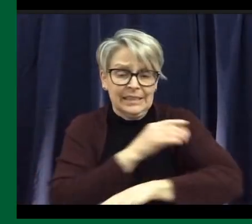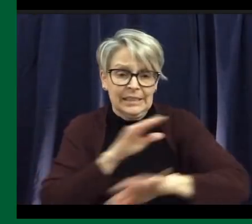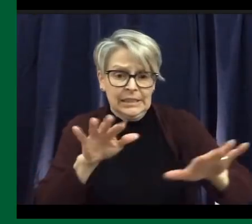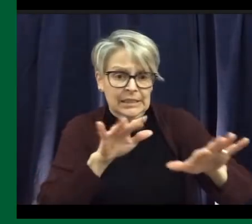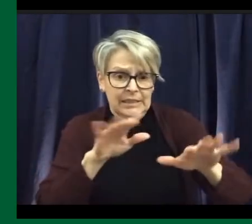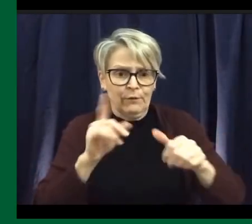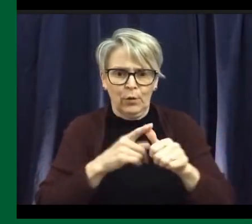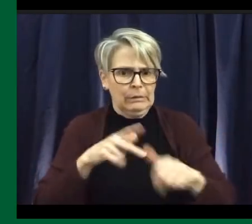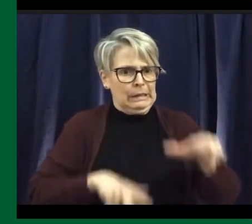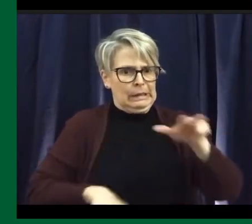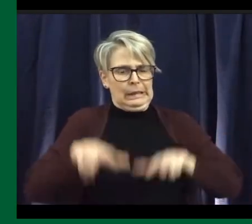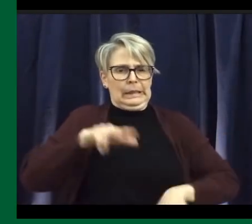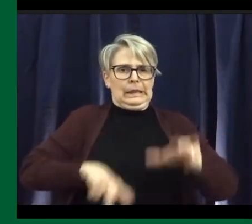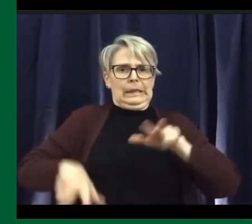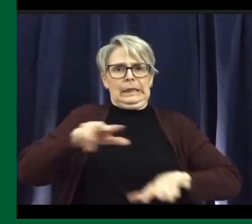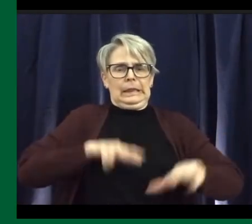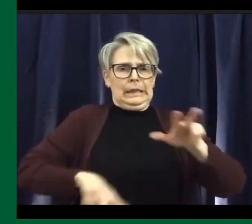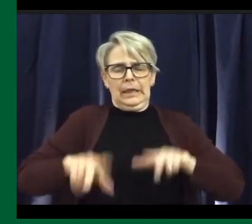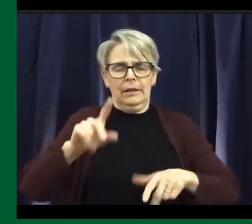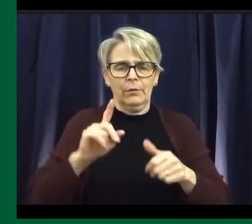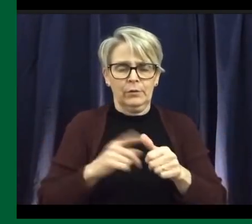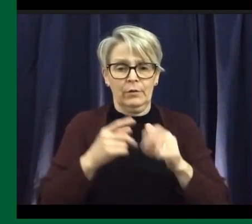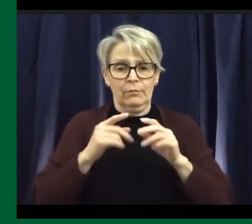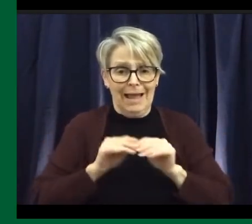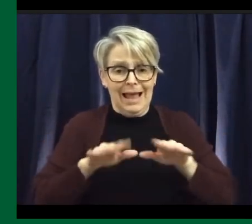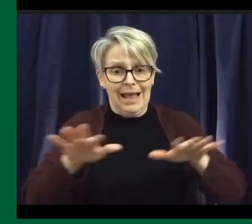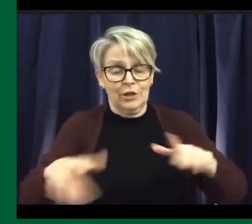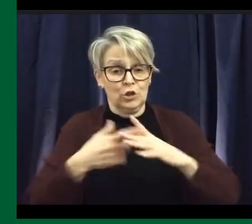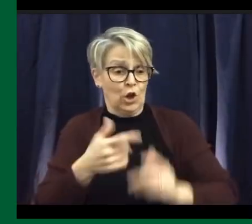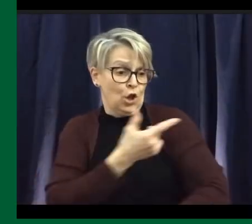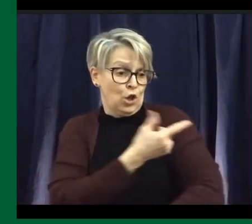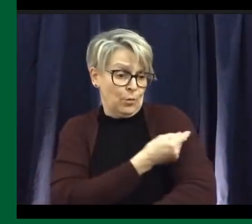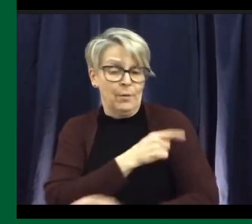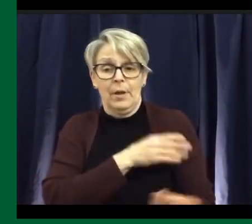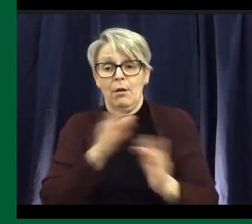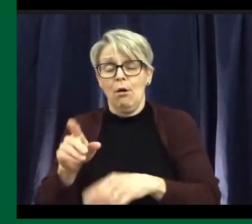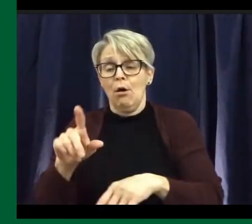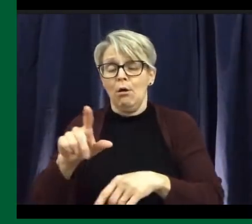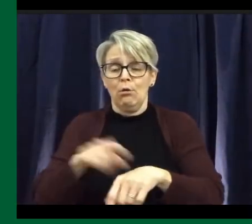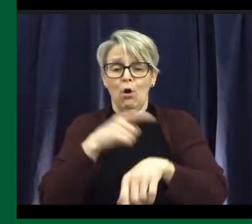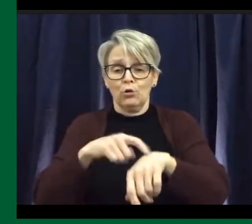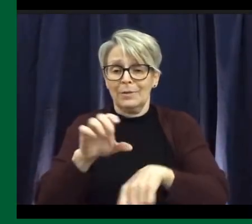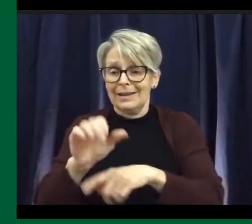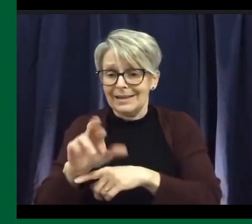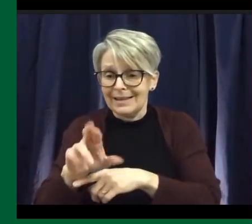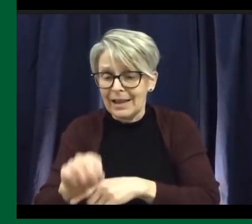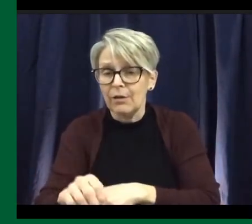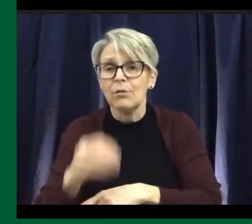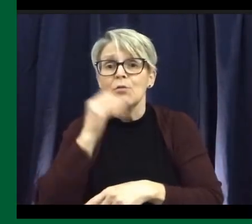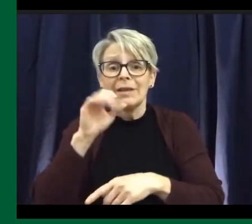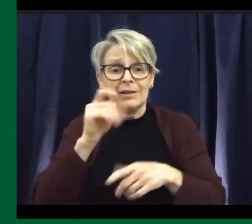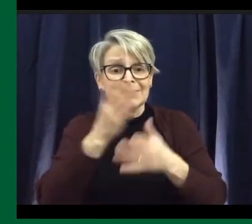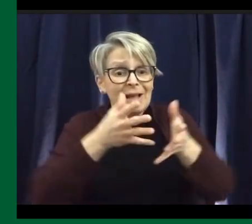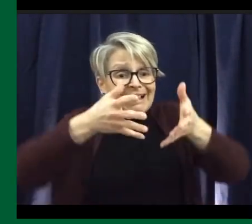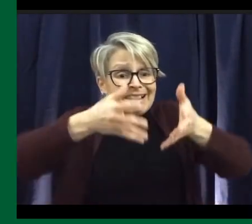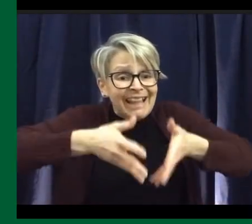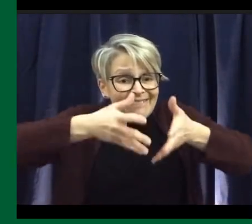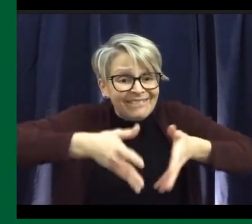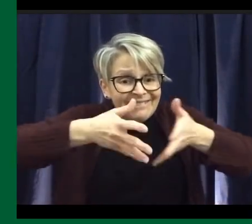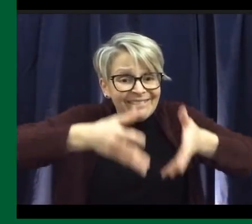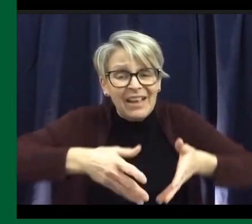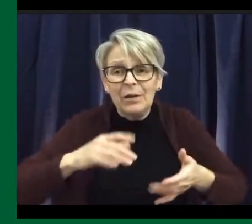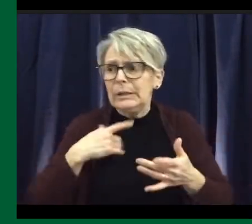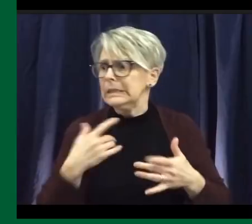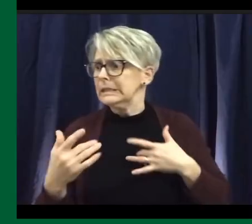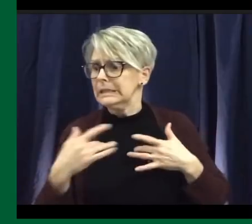the first rollout of vaccine, and when we did get to long-term care and home care and had vaccine left over, and we're worried, of course, about how